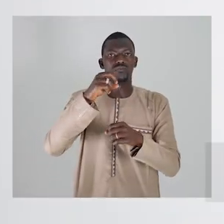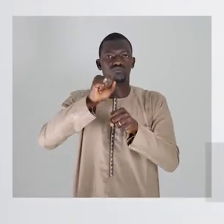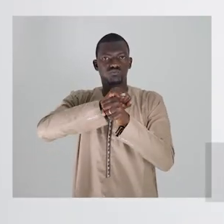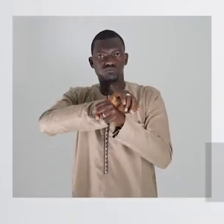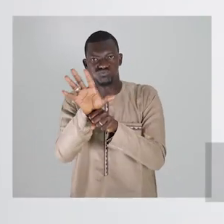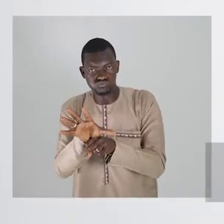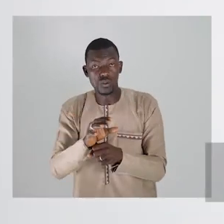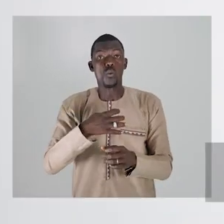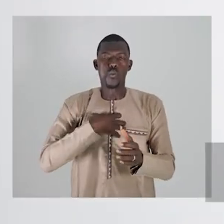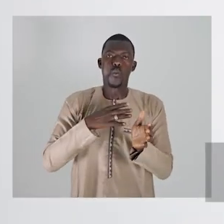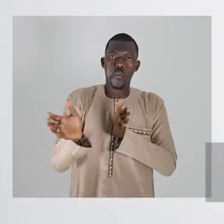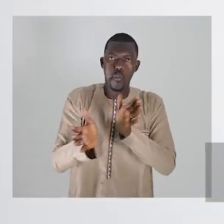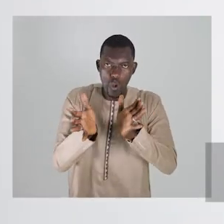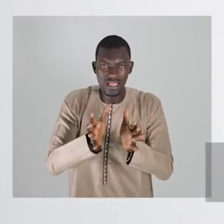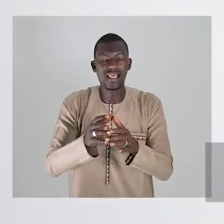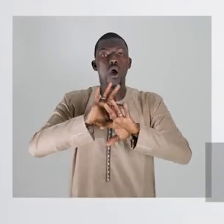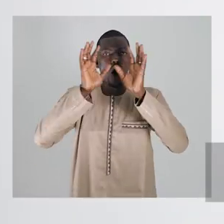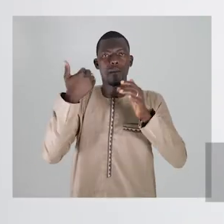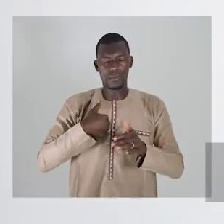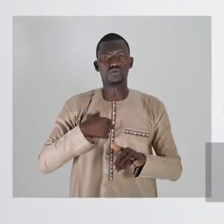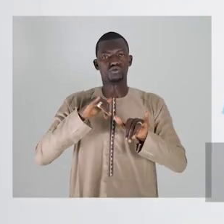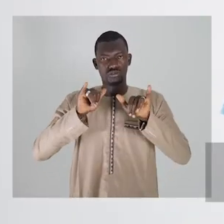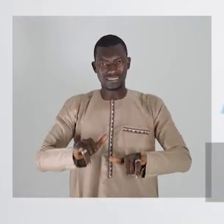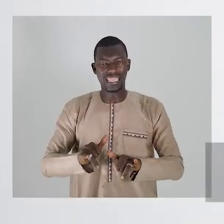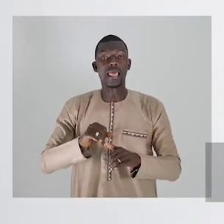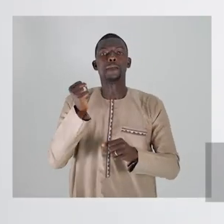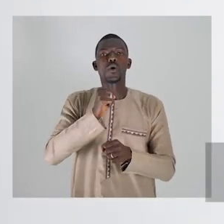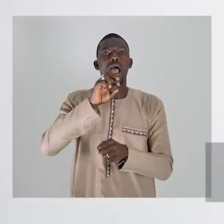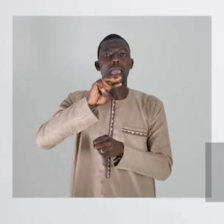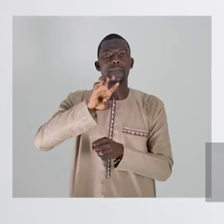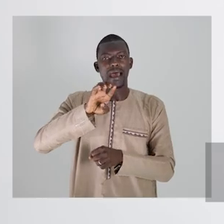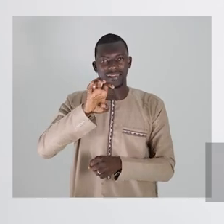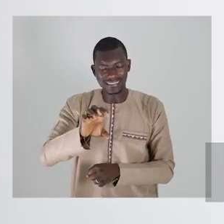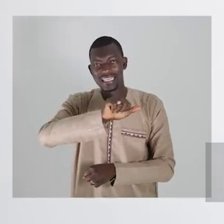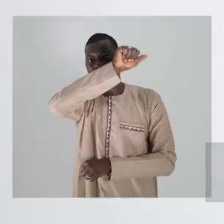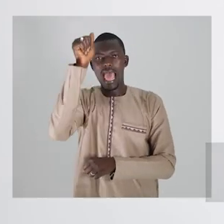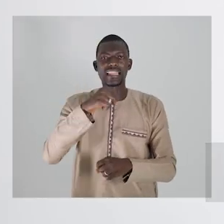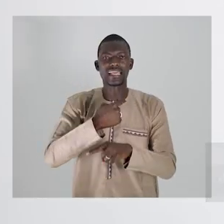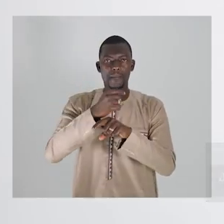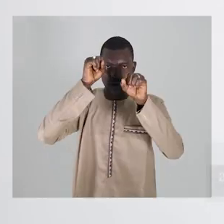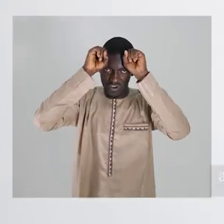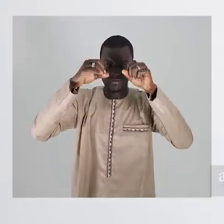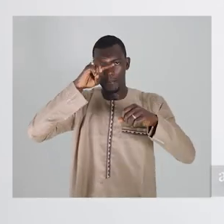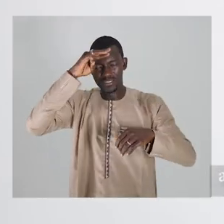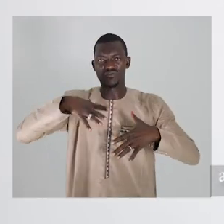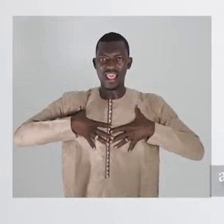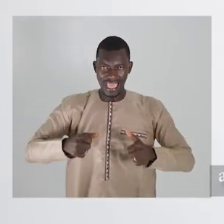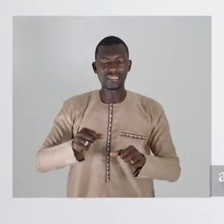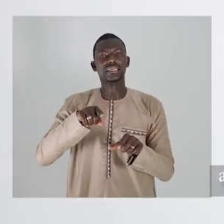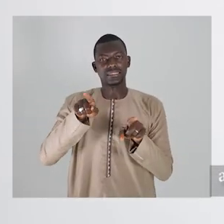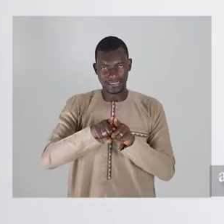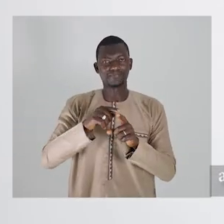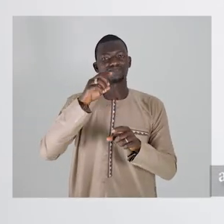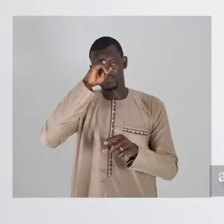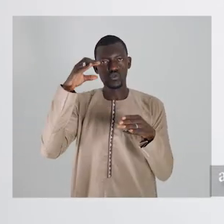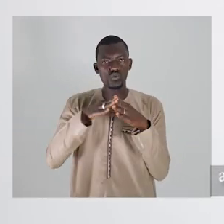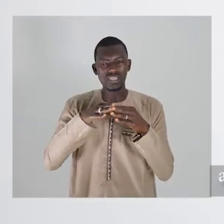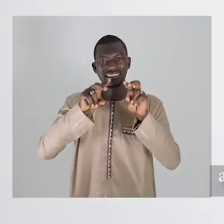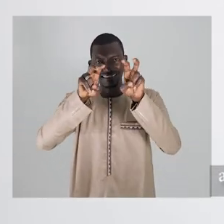setlo mandar ga jangoro ji ci sa bop fexel nga am fi nga nek bul jégué kenn té ci sasi nga